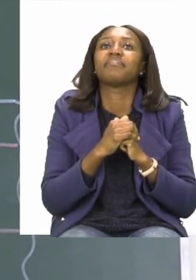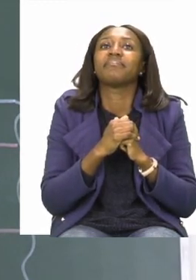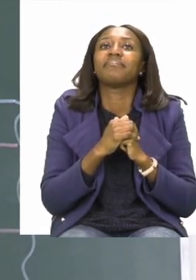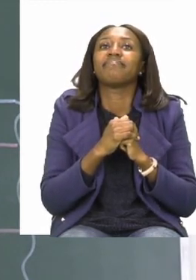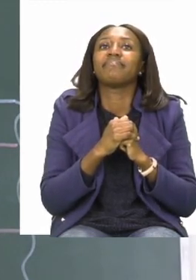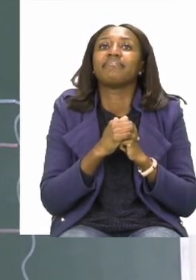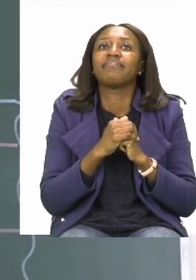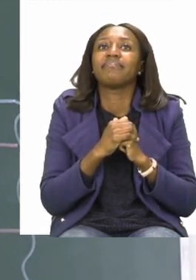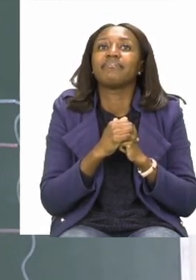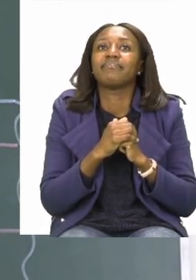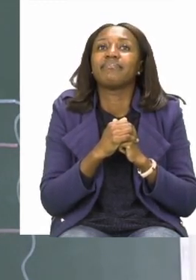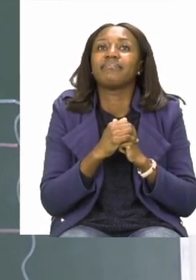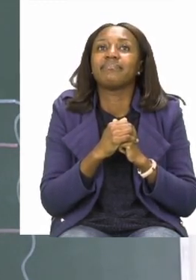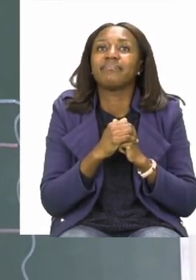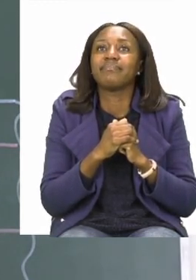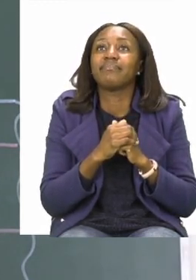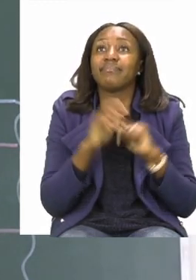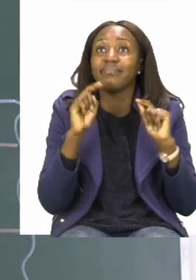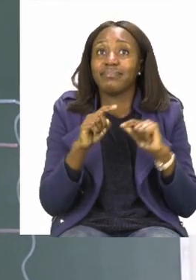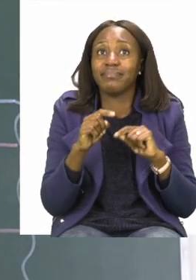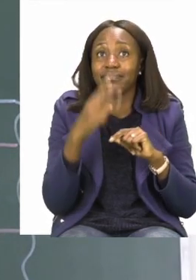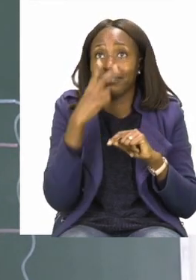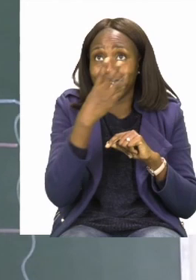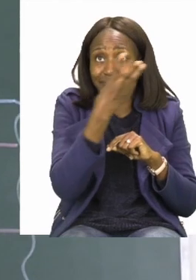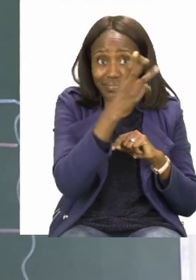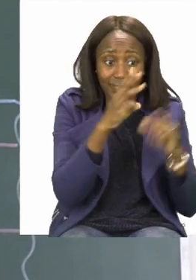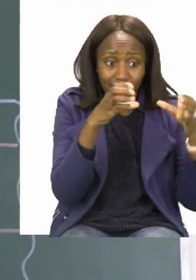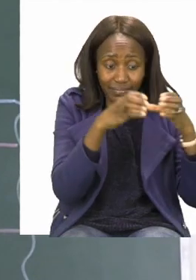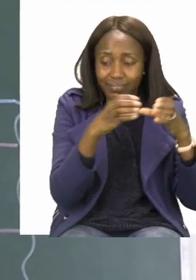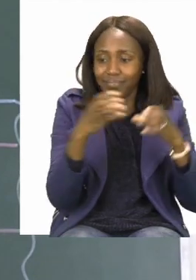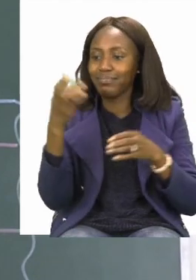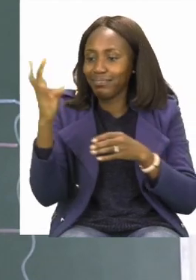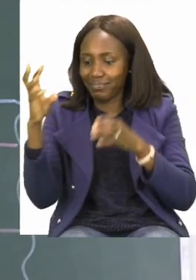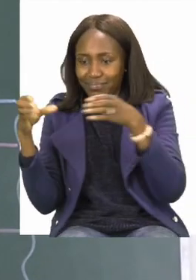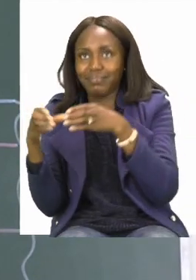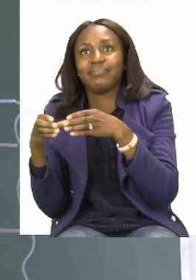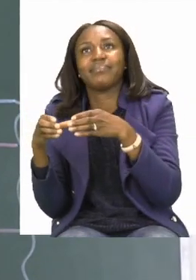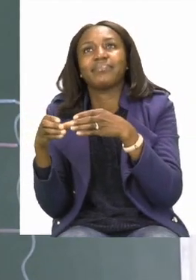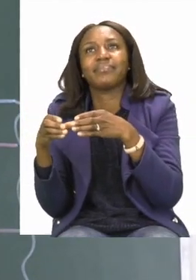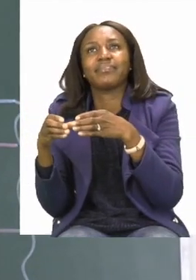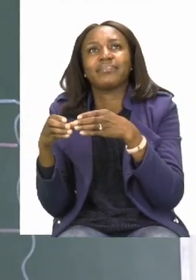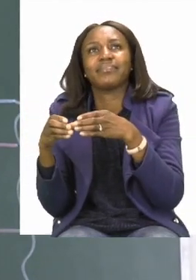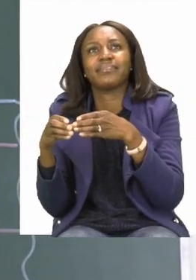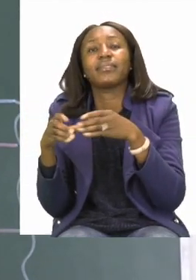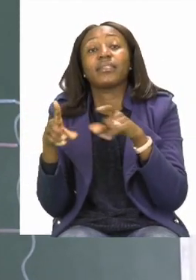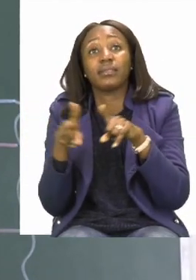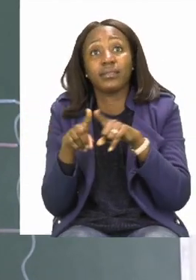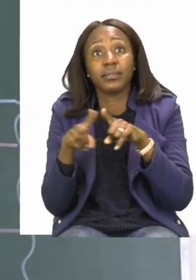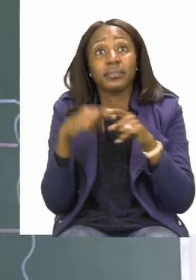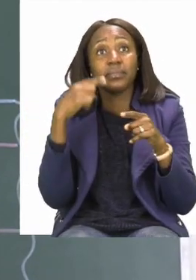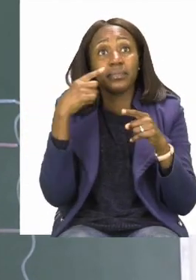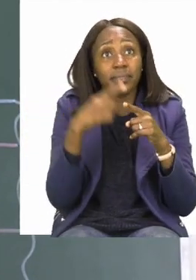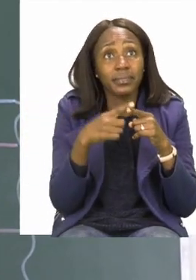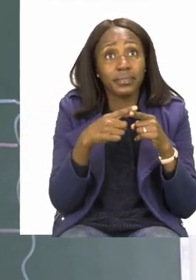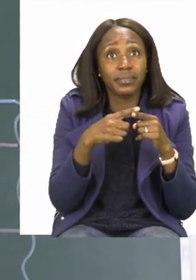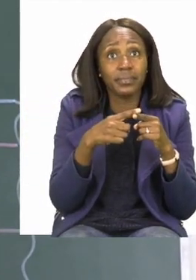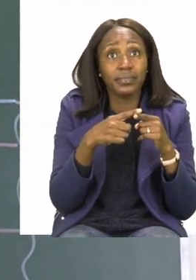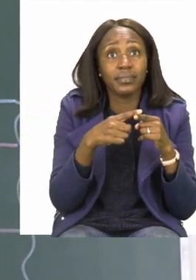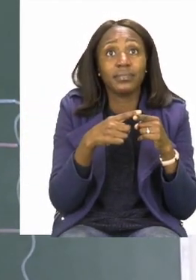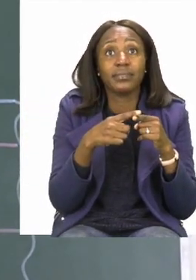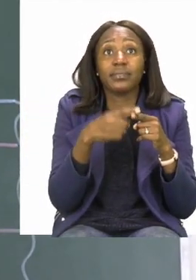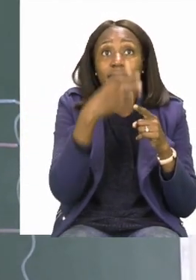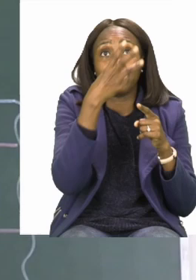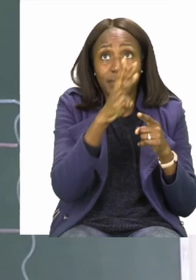So we have 6 in this one and 6 in that one. It's as if we are saying we have 6 front wheels